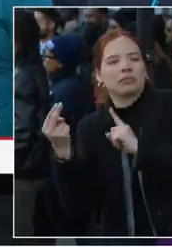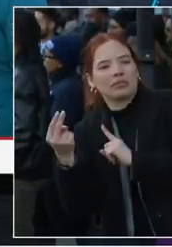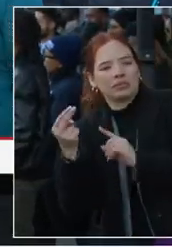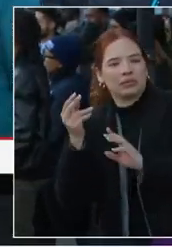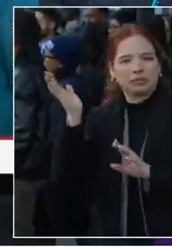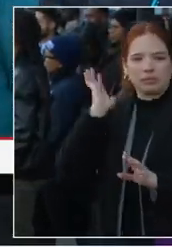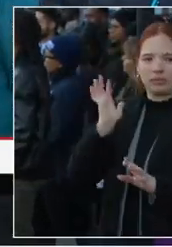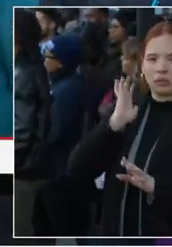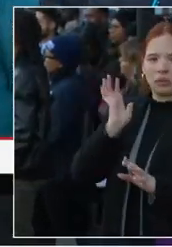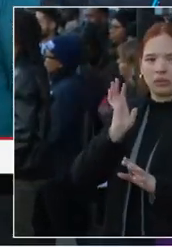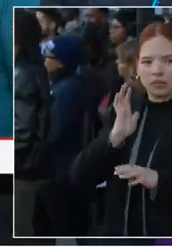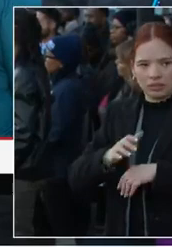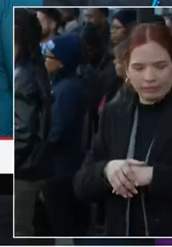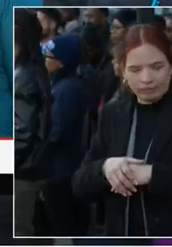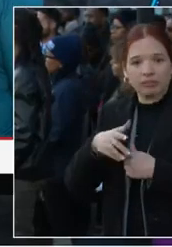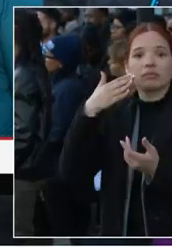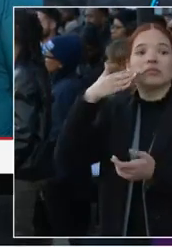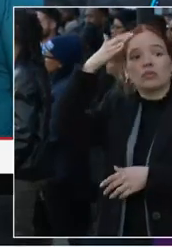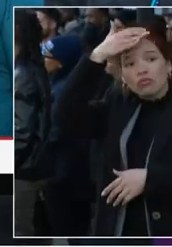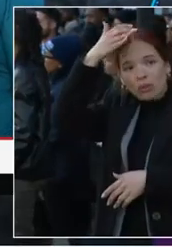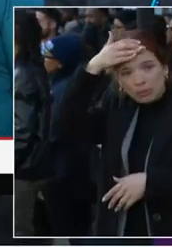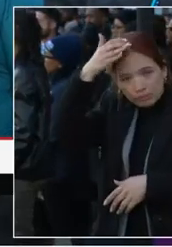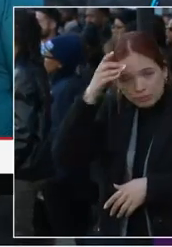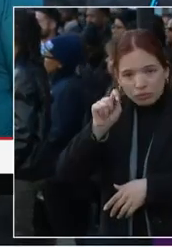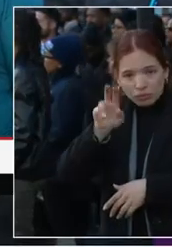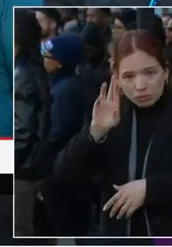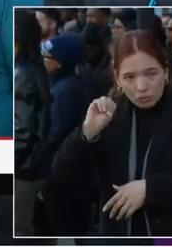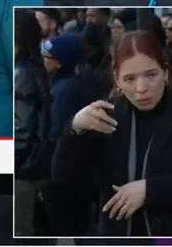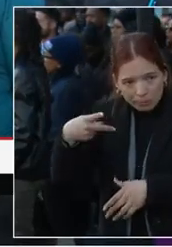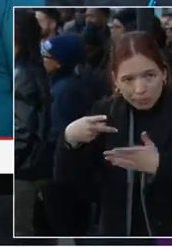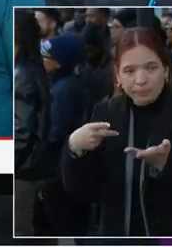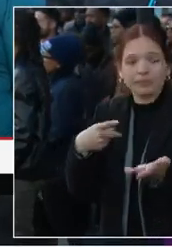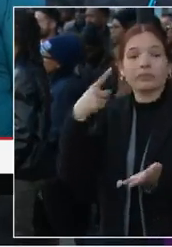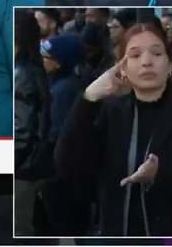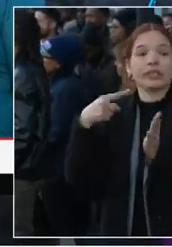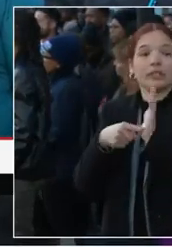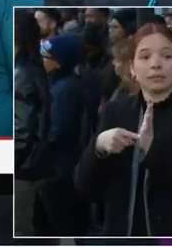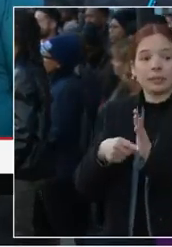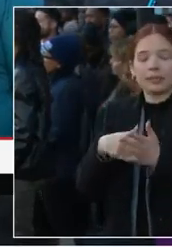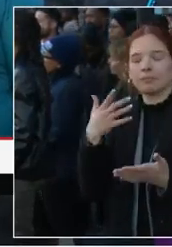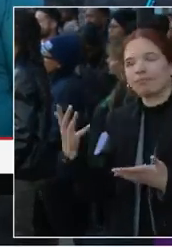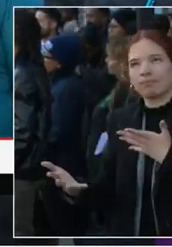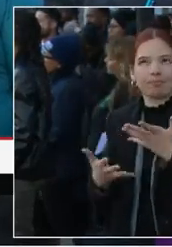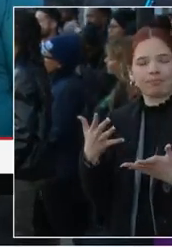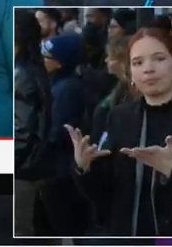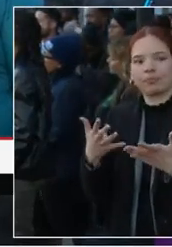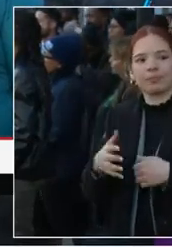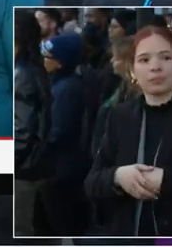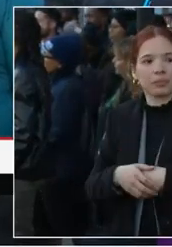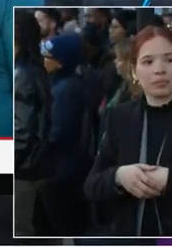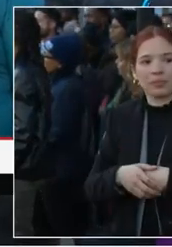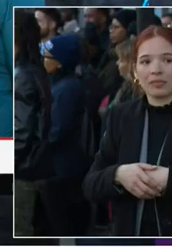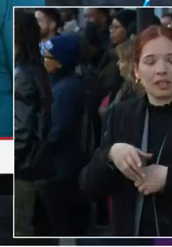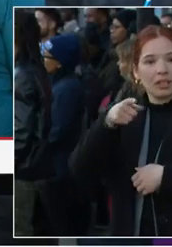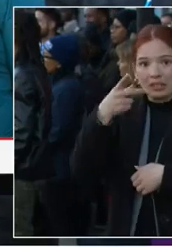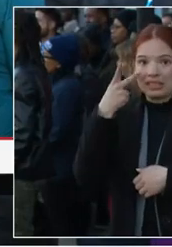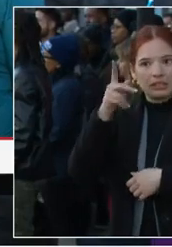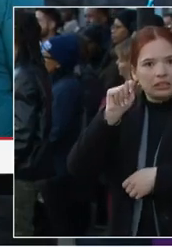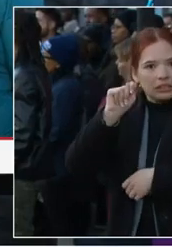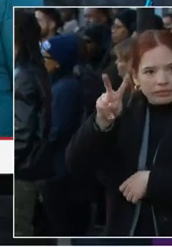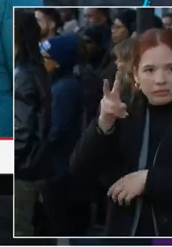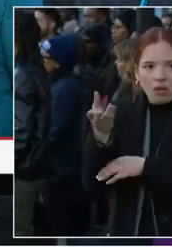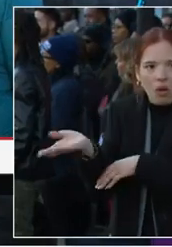Trump. What this also demonstrates, because it's been on TV all day for like 3